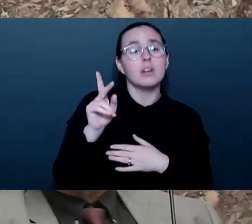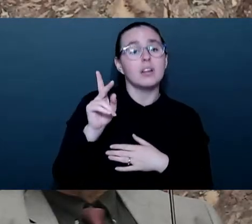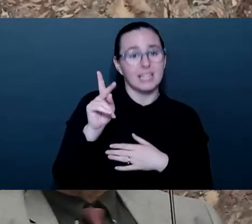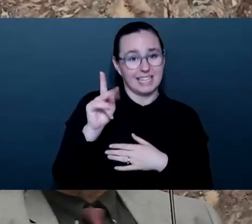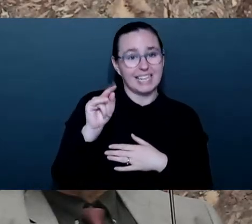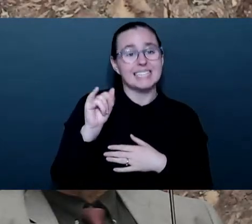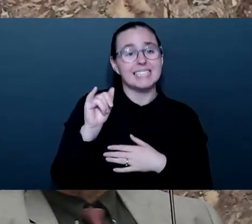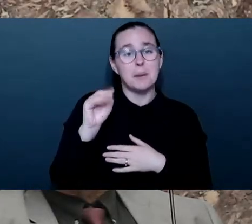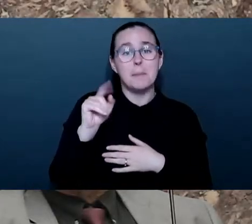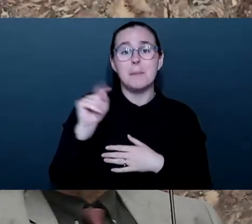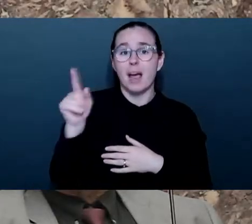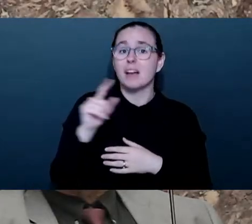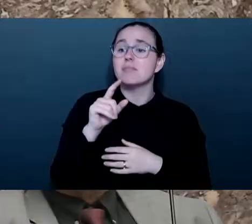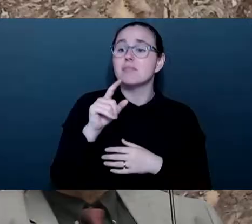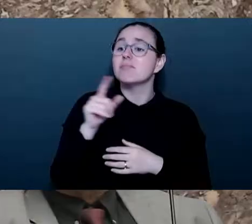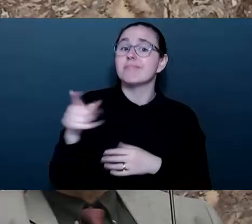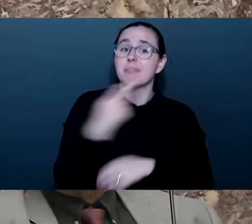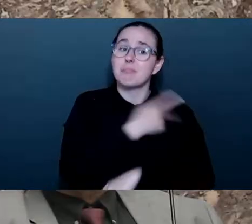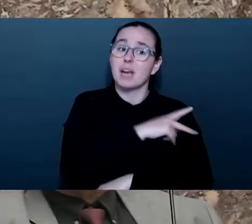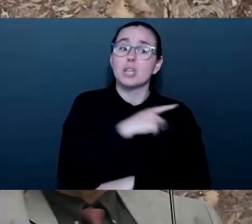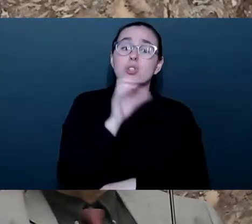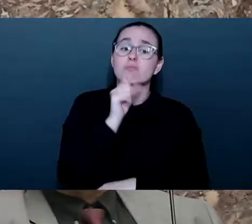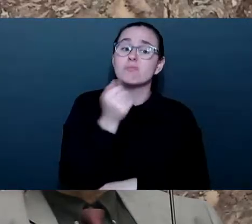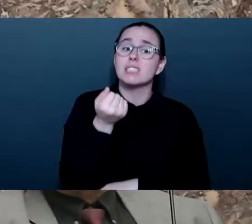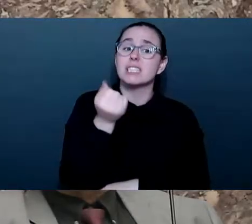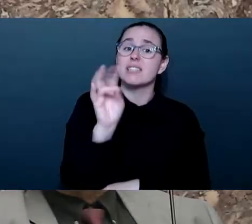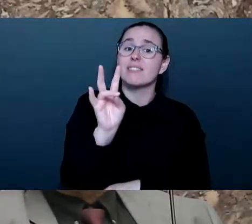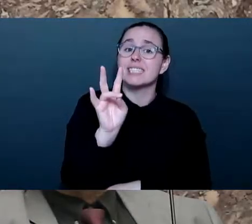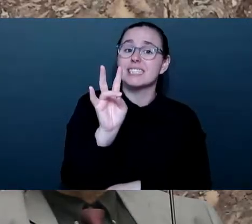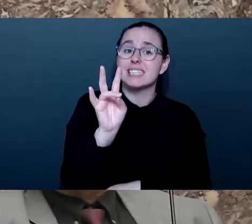preventable. All he needed was a CT scan.